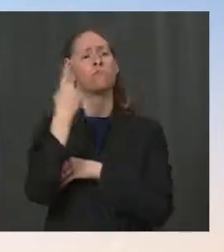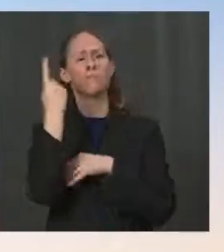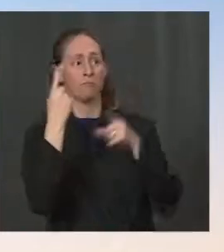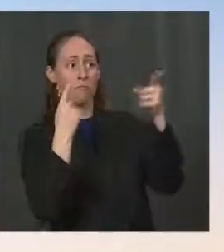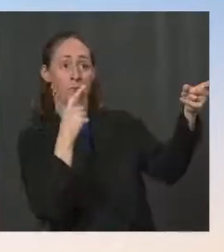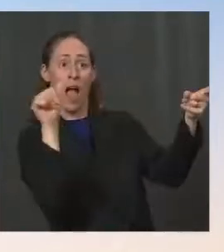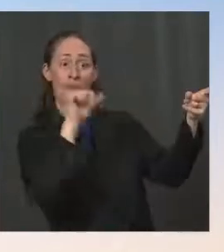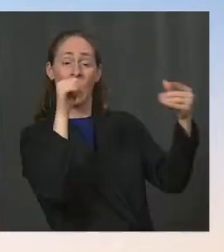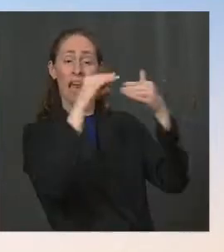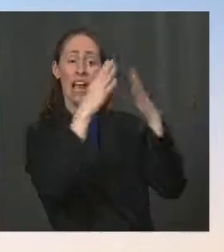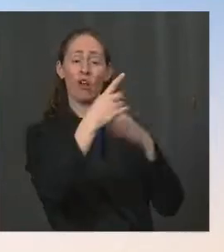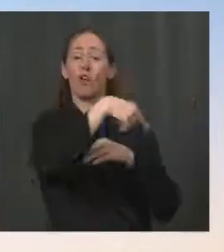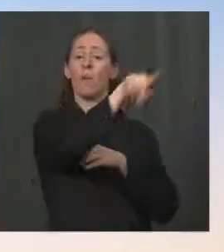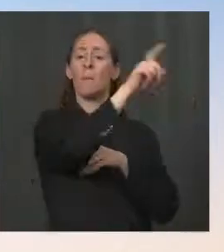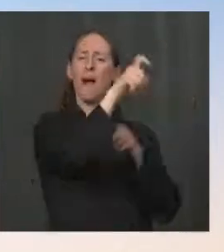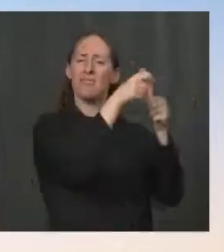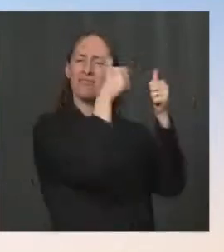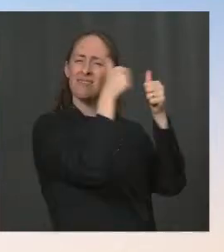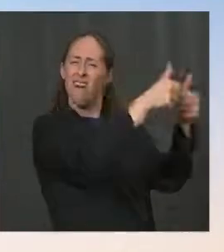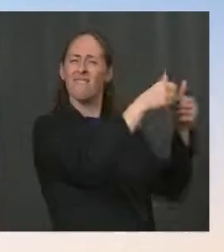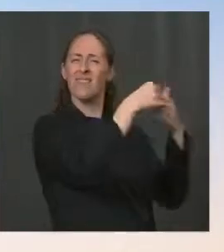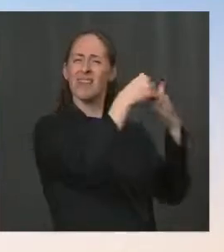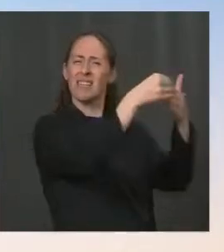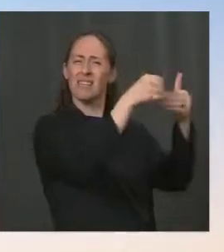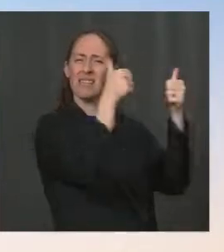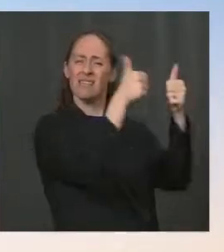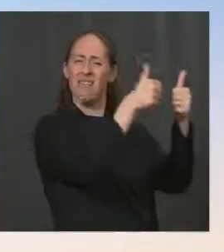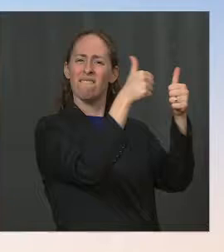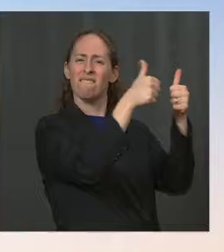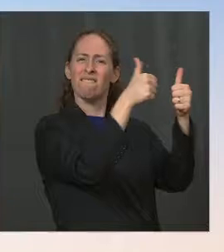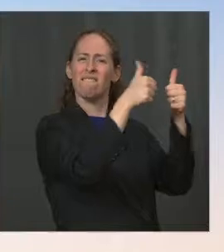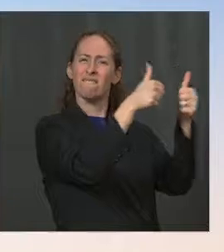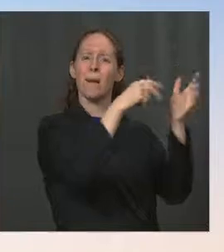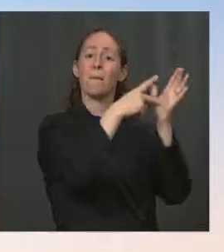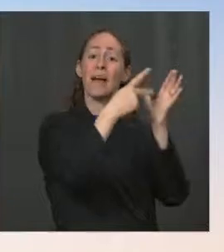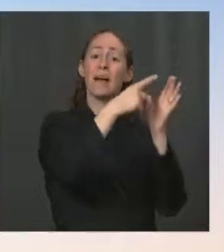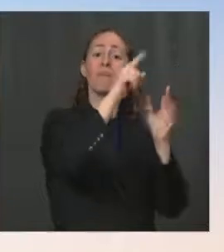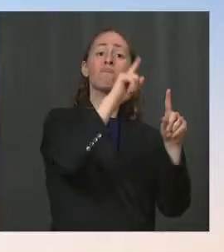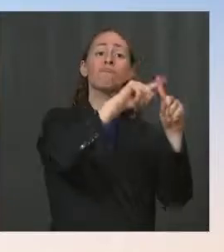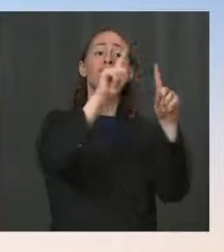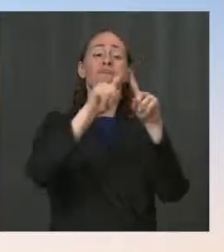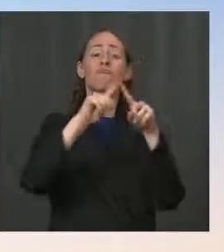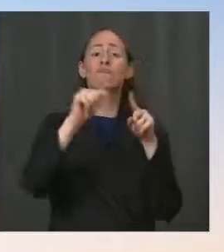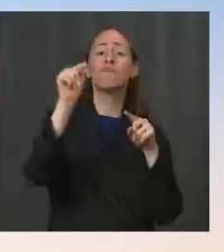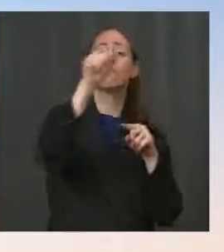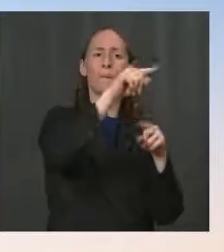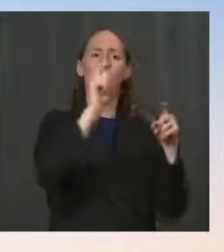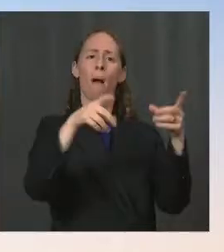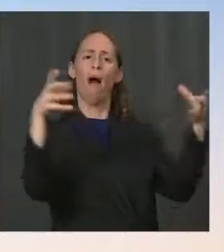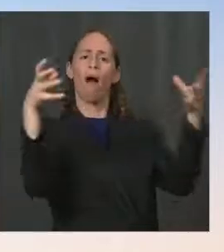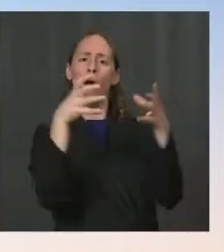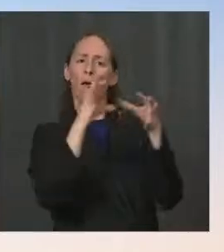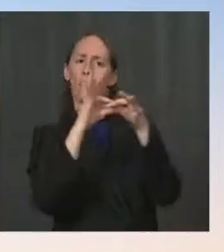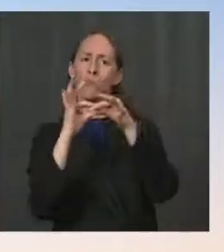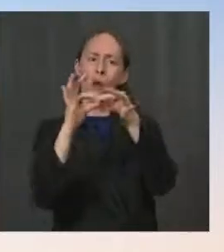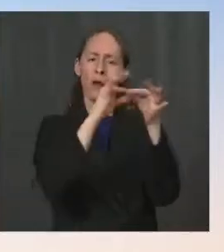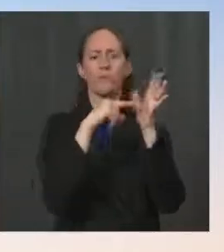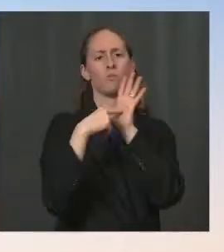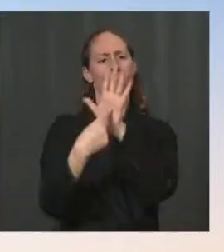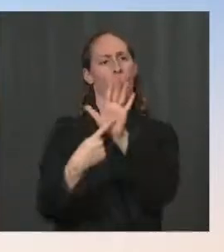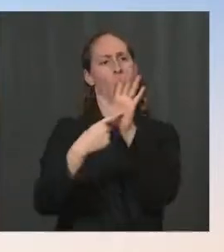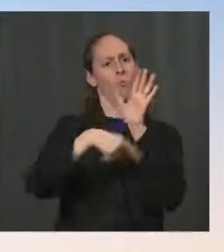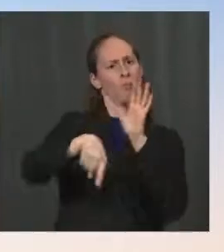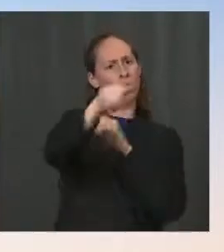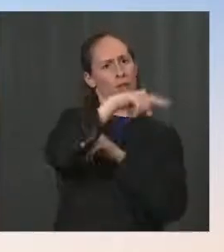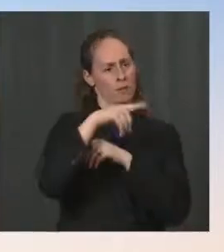They needed to come together in a cohesive manner. They needed to be united. They needed to show the country and the Afghan people they were going to fight and they were